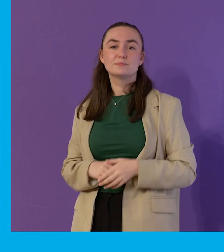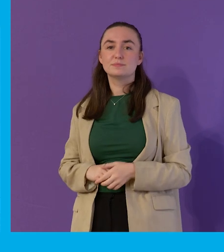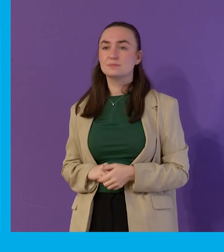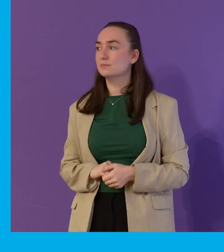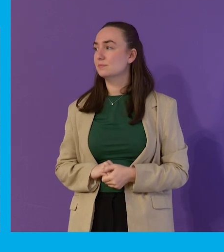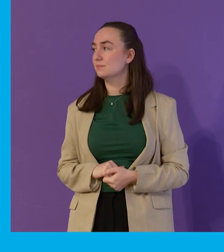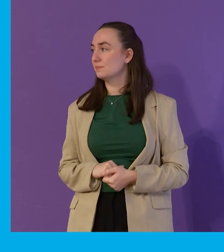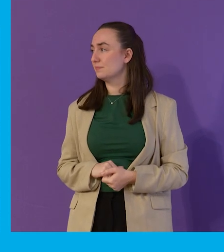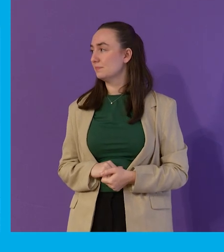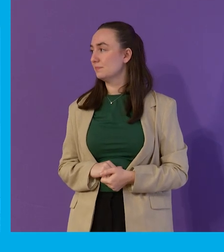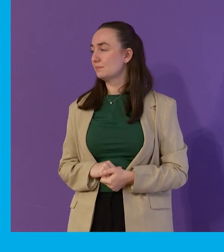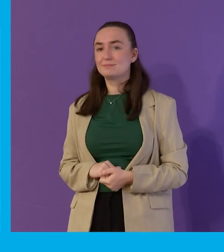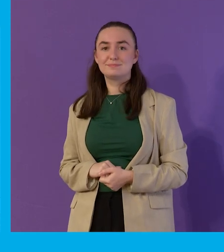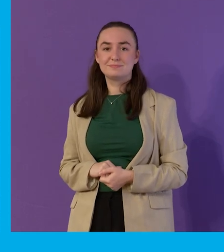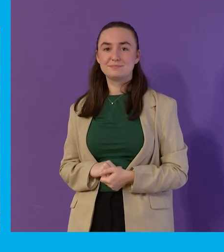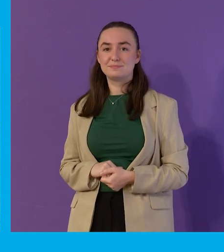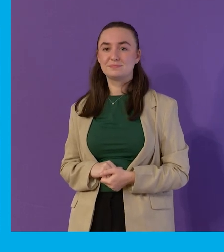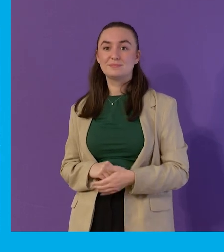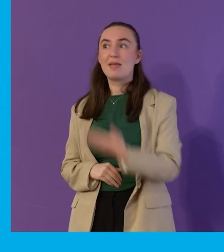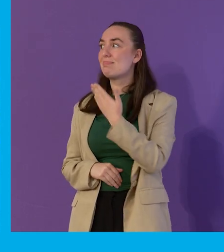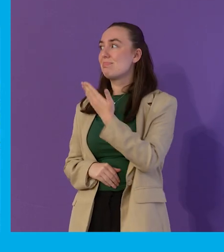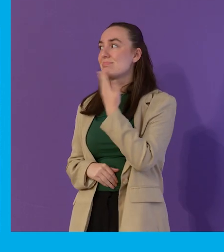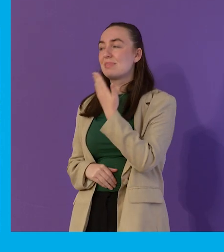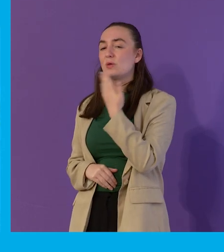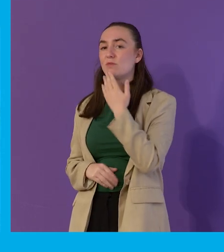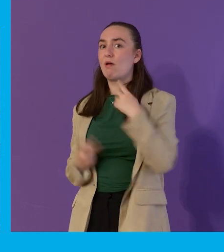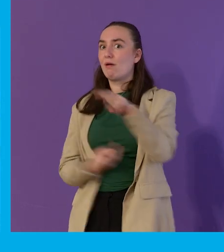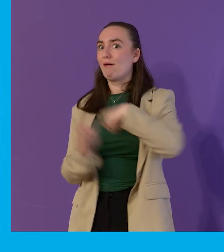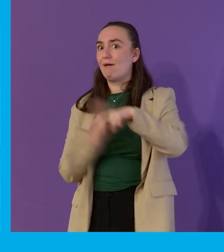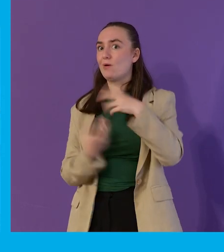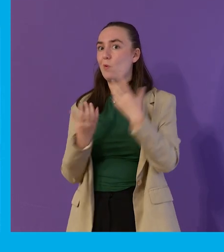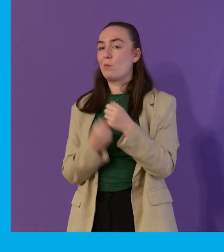Thanks very much for running around with the mic here, lady in the stripy top. Yeah.